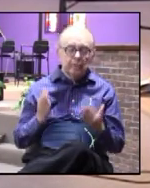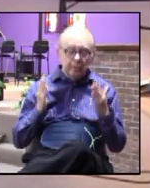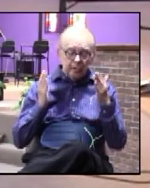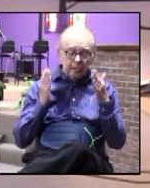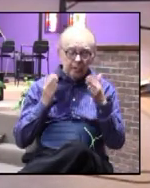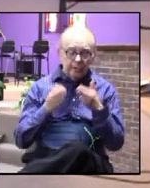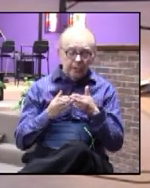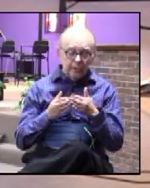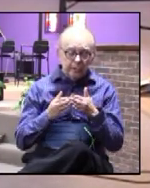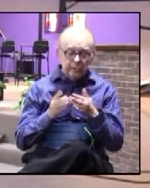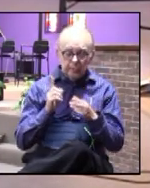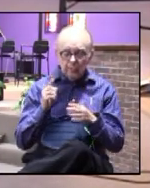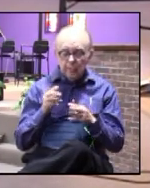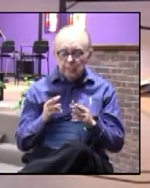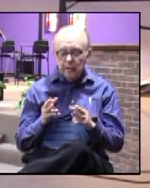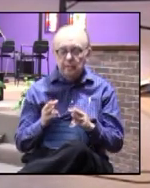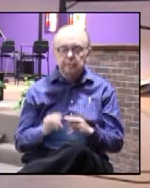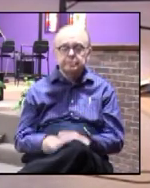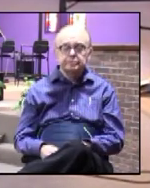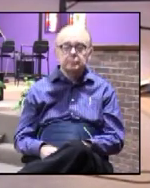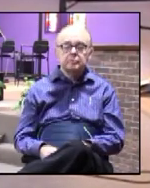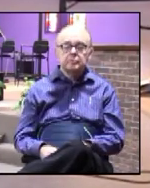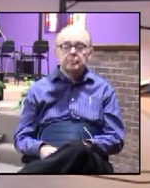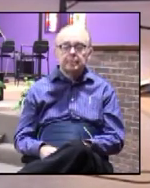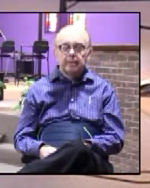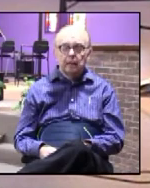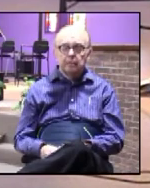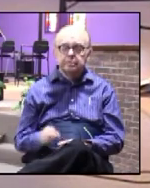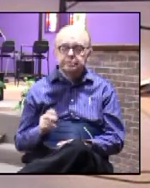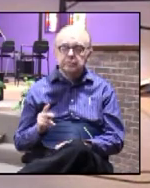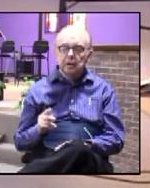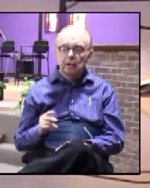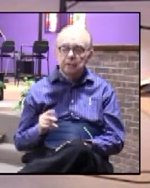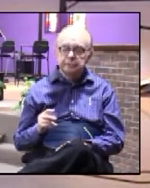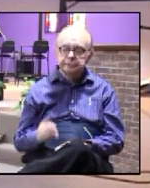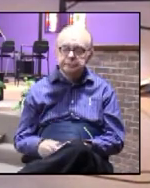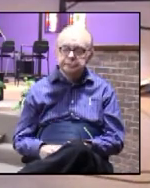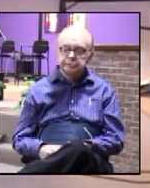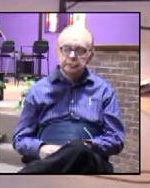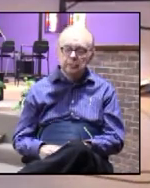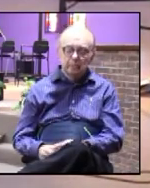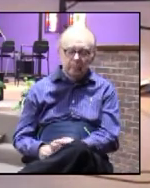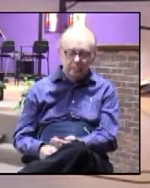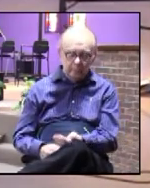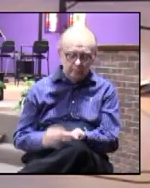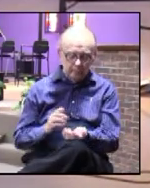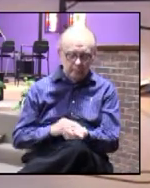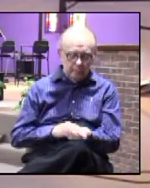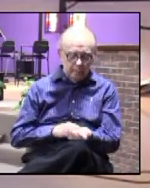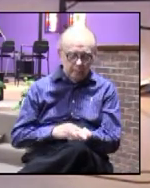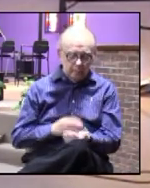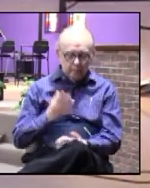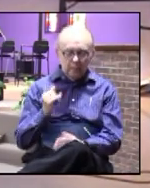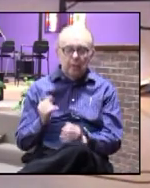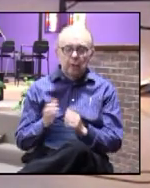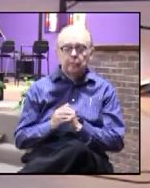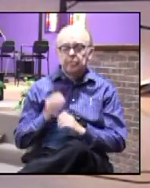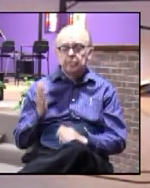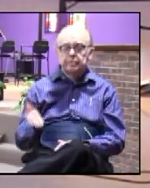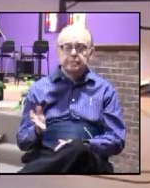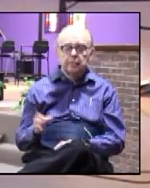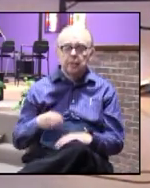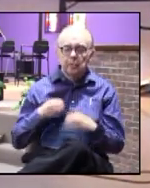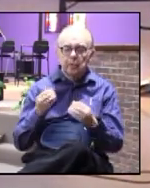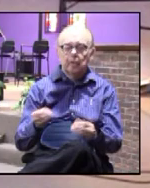attention in those things, okay? So, why is worship there? To get